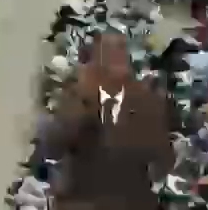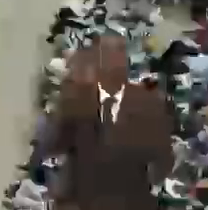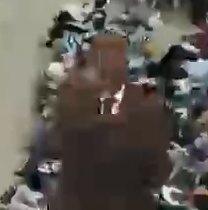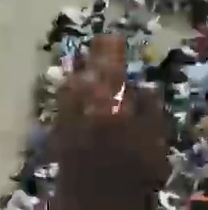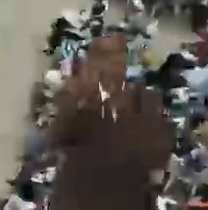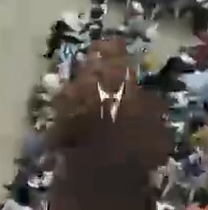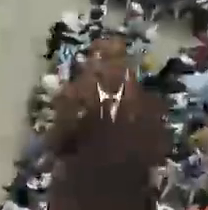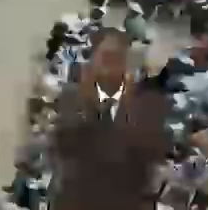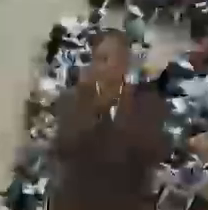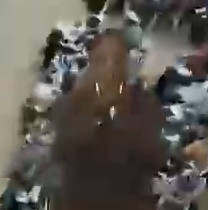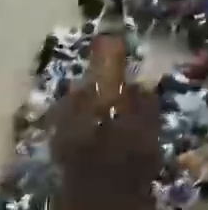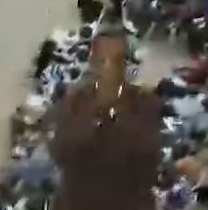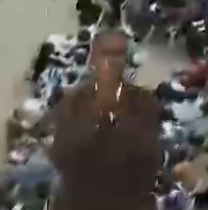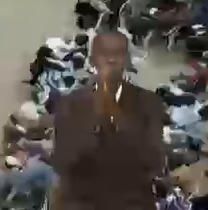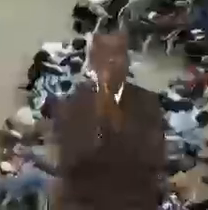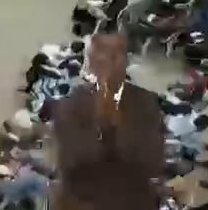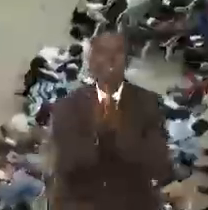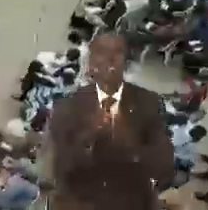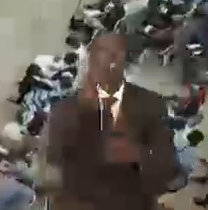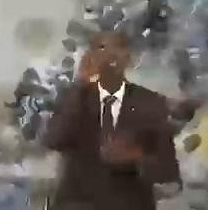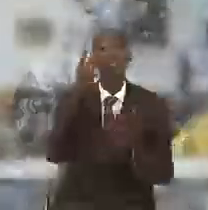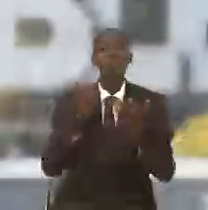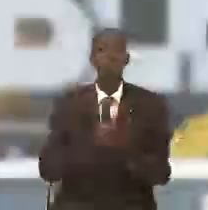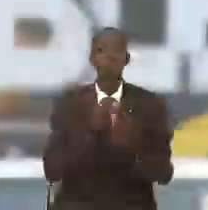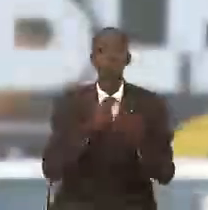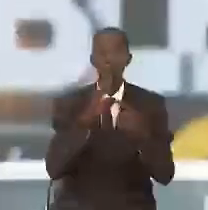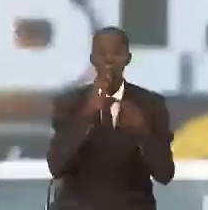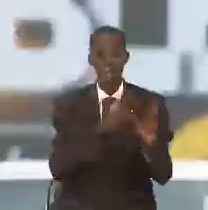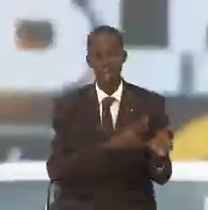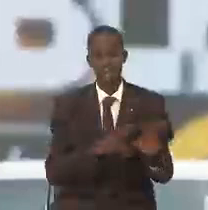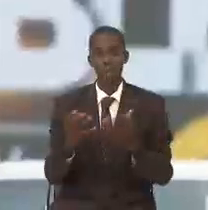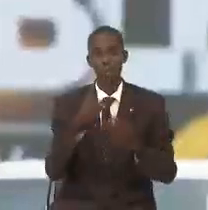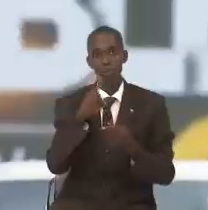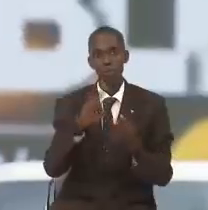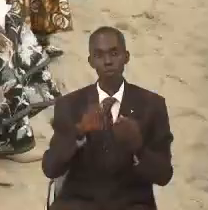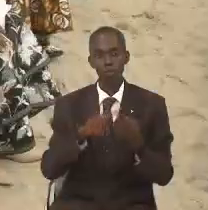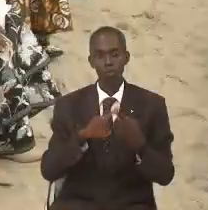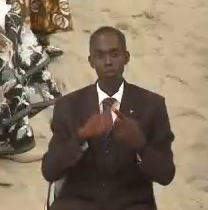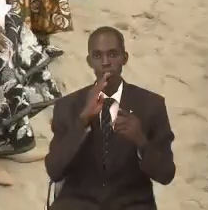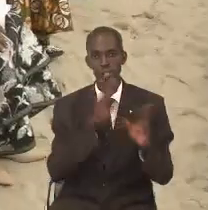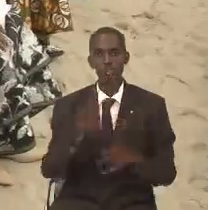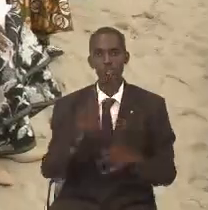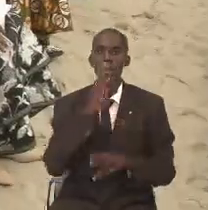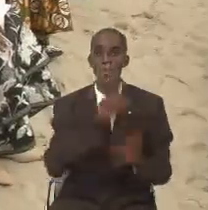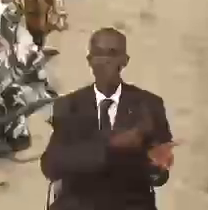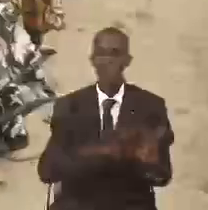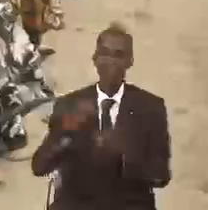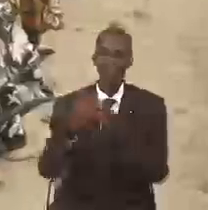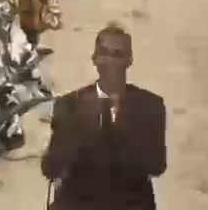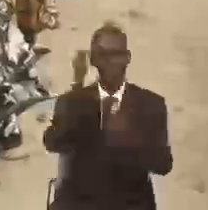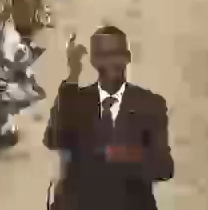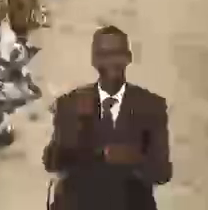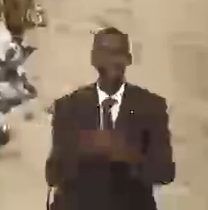He wants us to be ready, and he wants you to be ready. You'll be ready in Jesus' name. Look